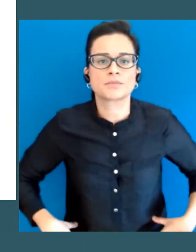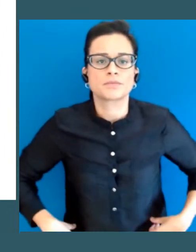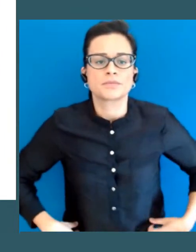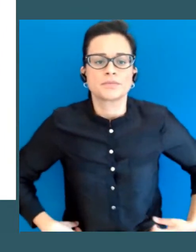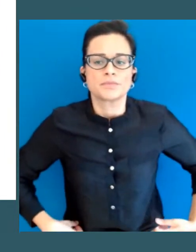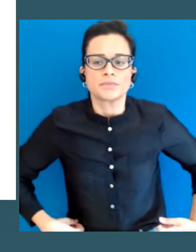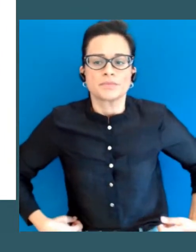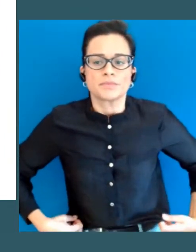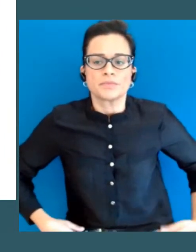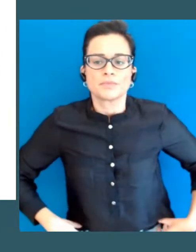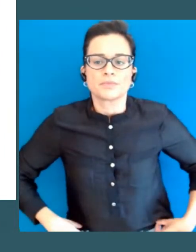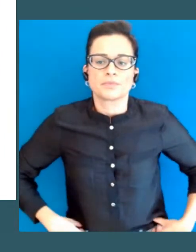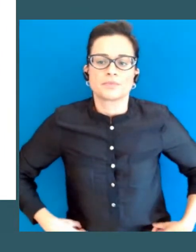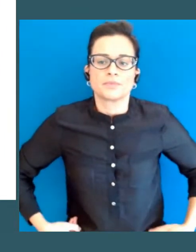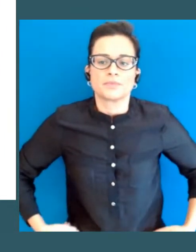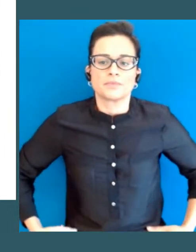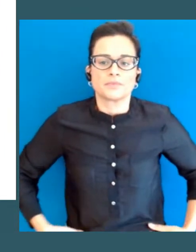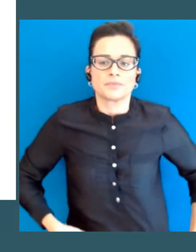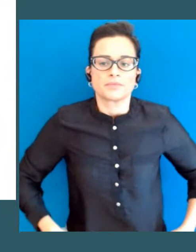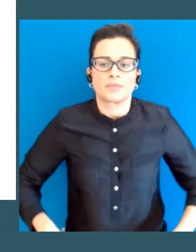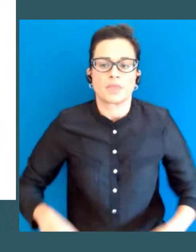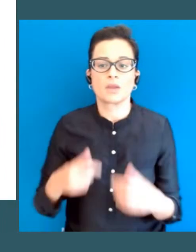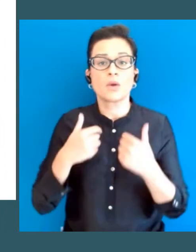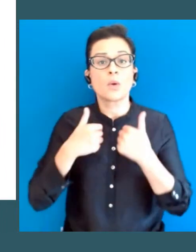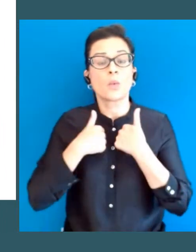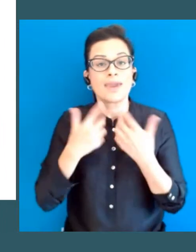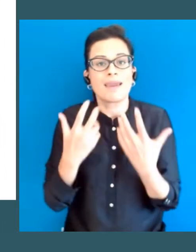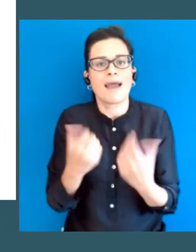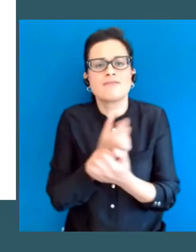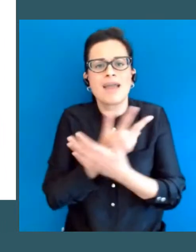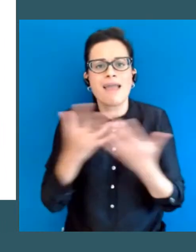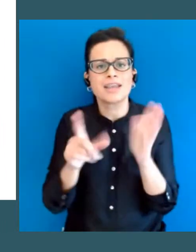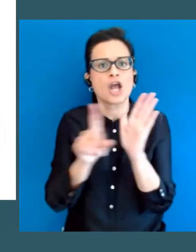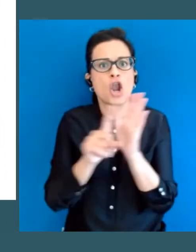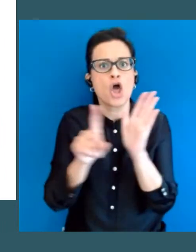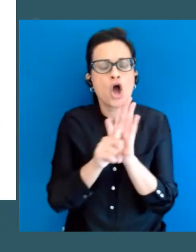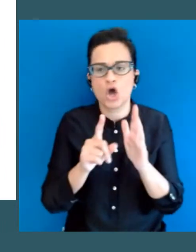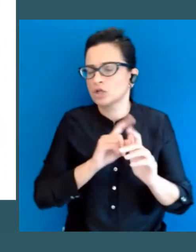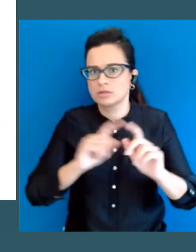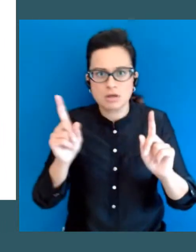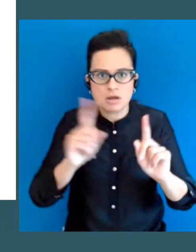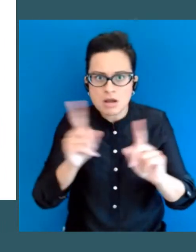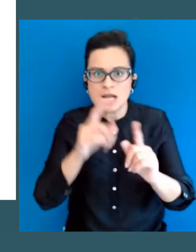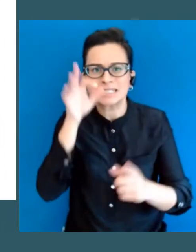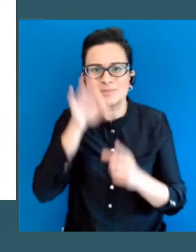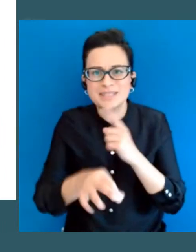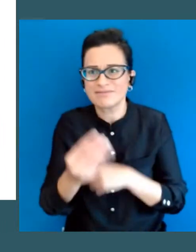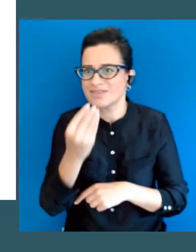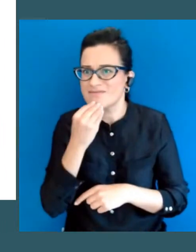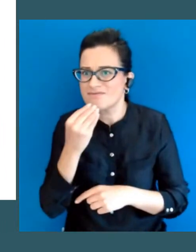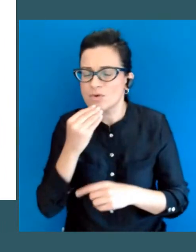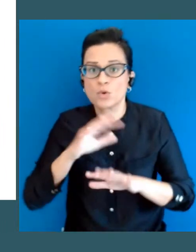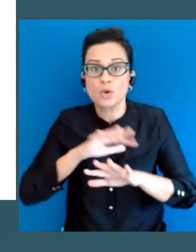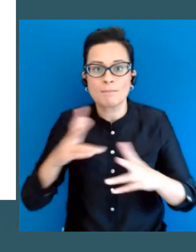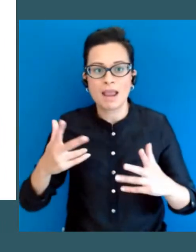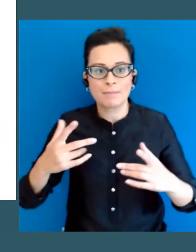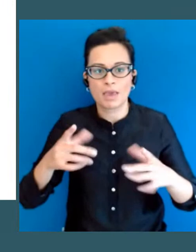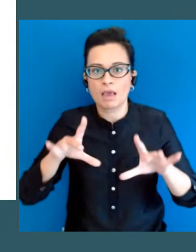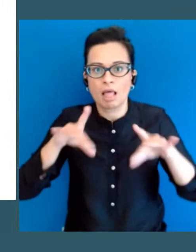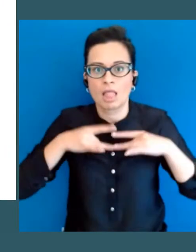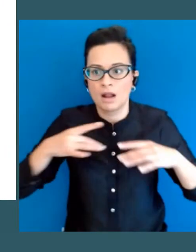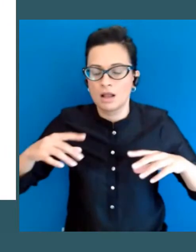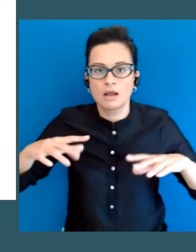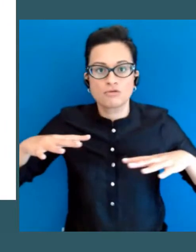send out alerts to our database if we think there's been a problem with a certain food, if there's cross-contamination, to try and keep the